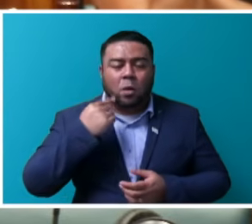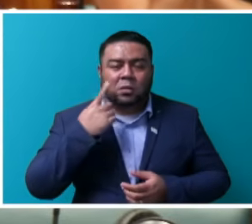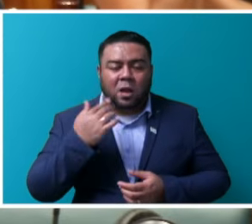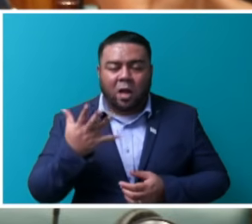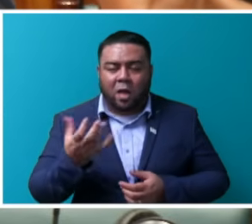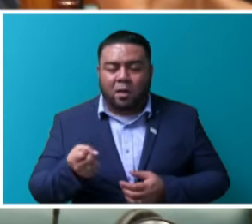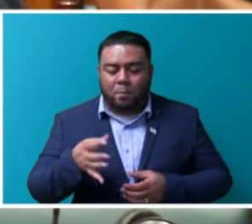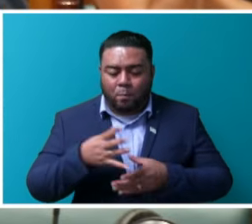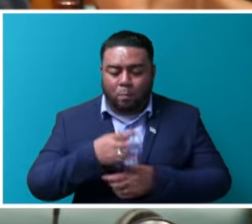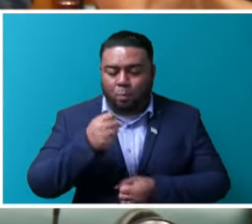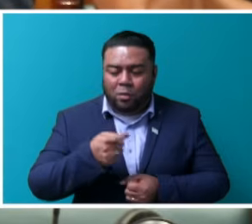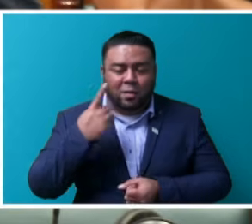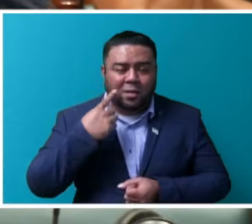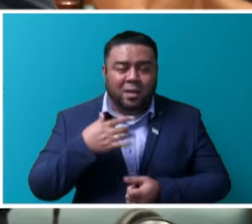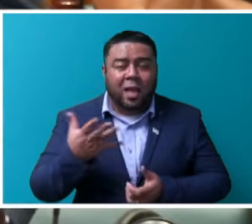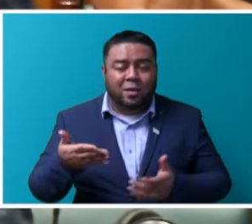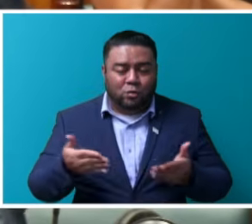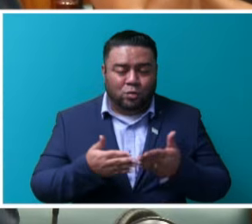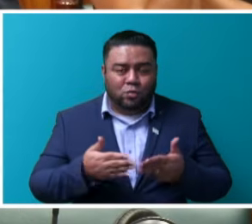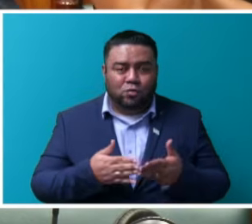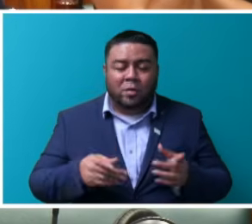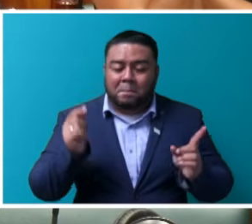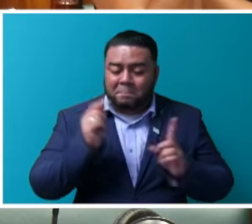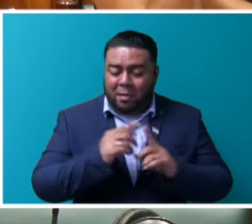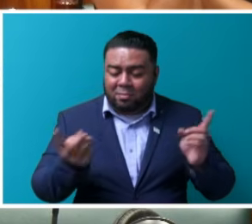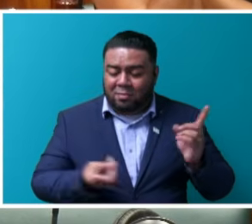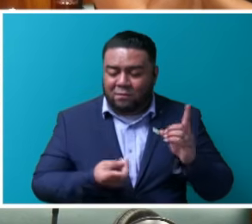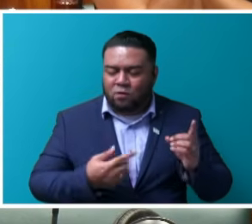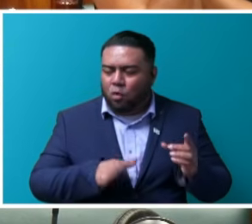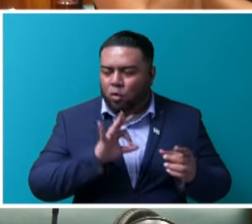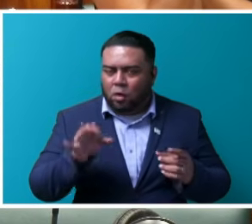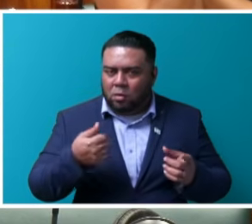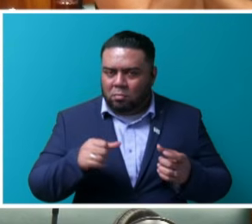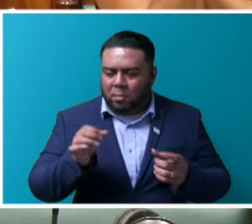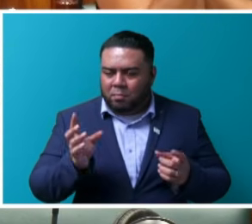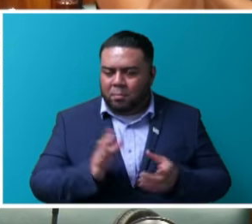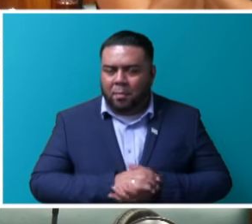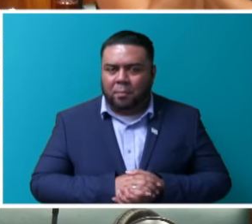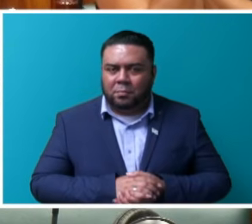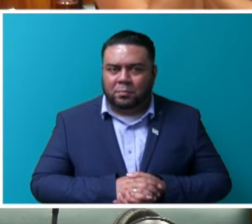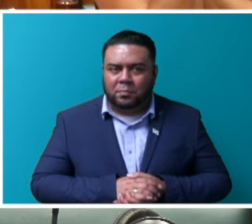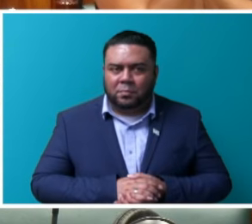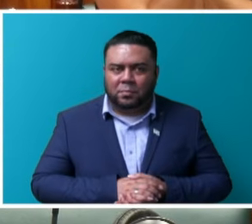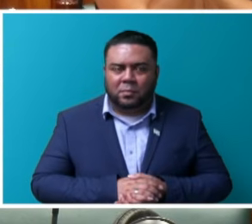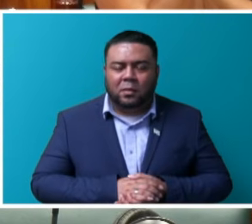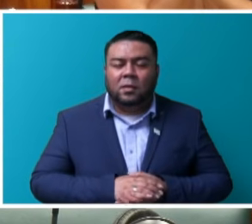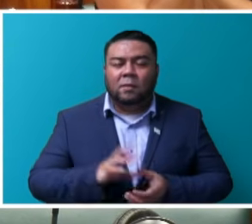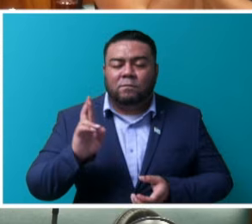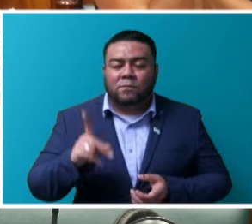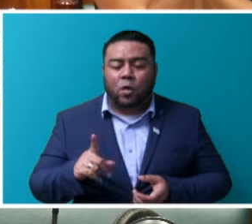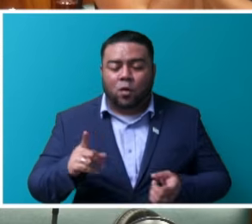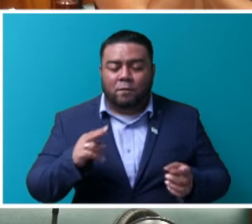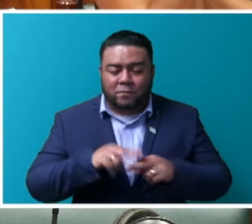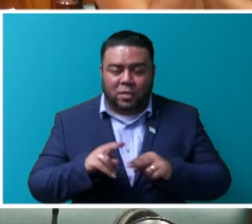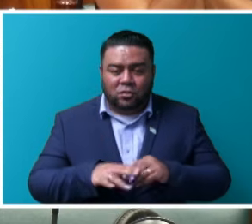and bottling, and by introducing penalties for unauthorized extraction. The Fijian Competition